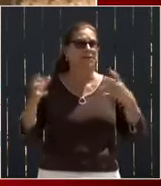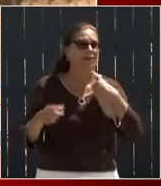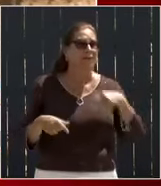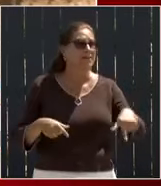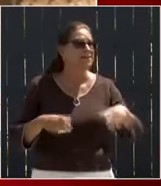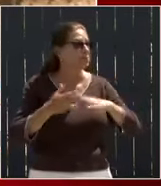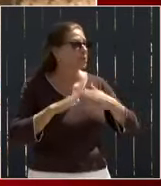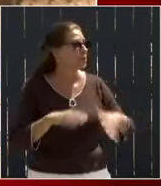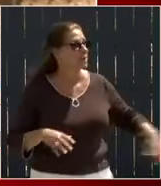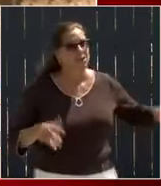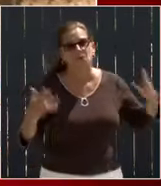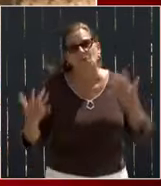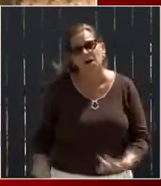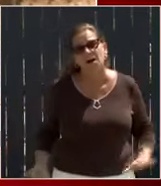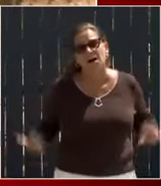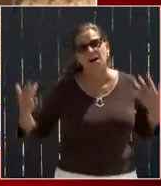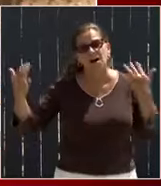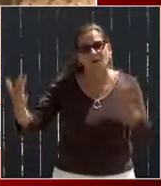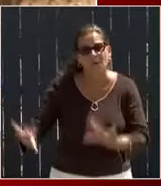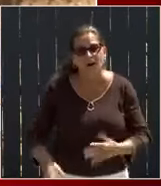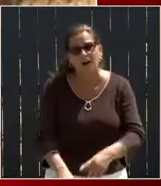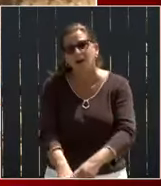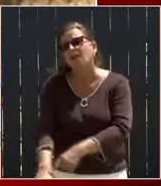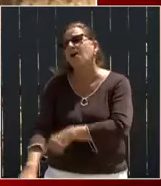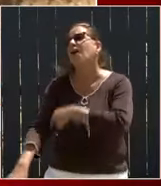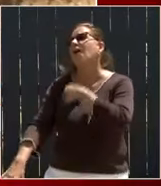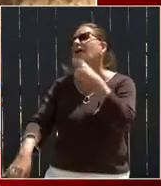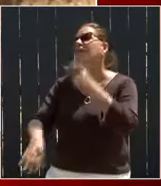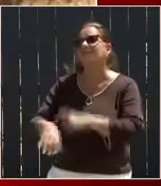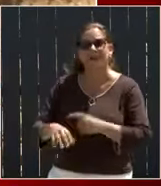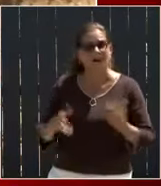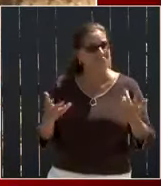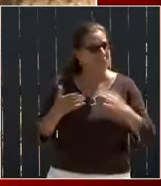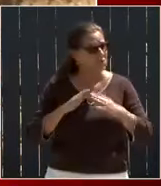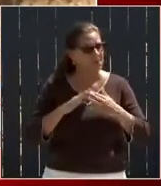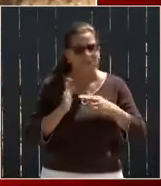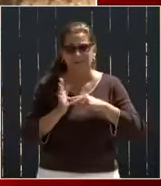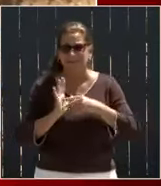So when we look at what is community, community